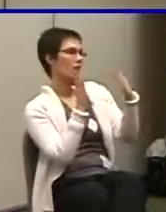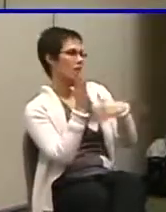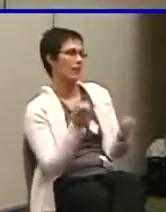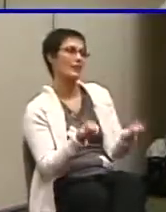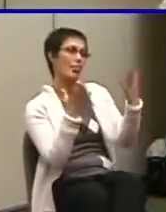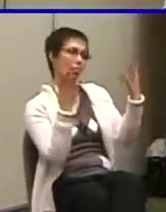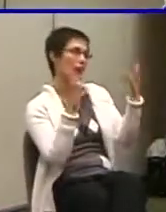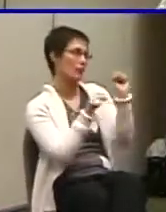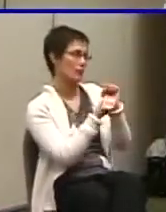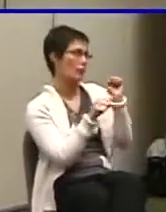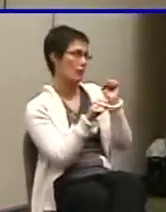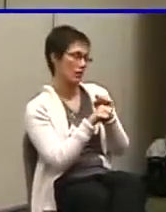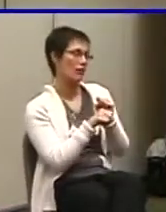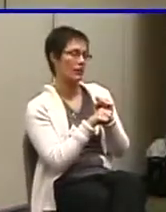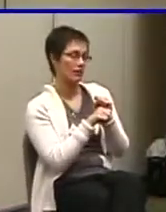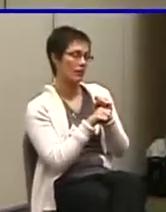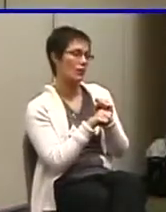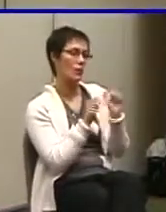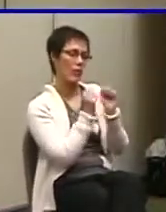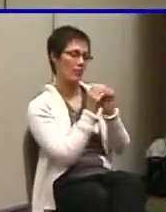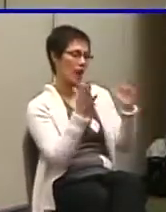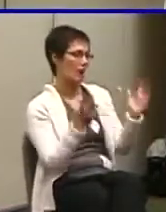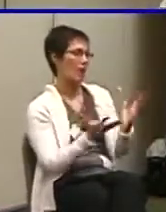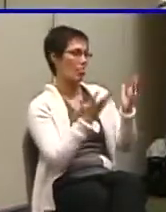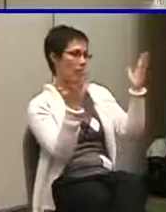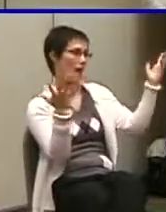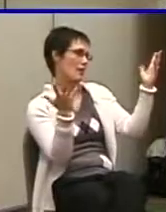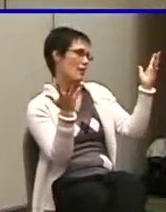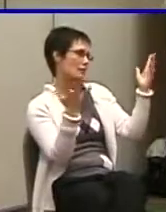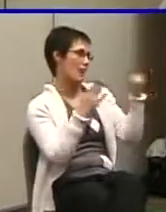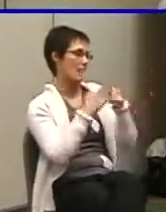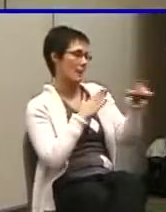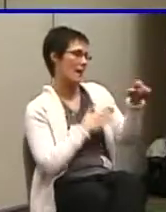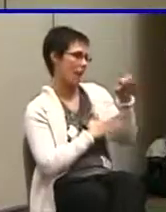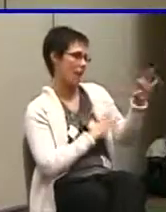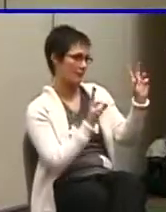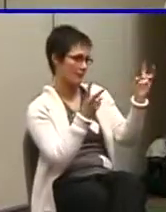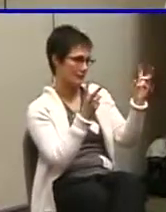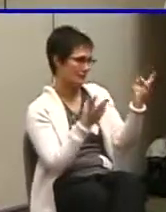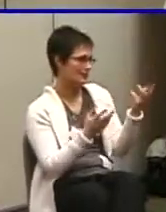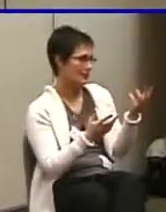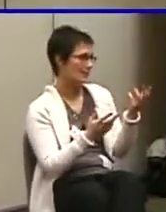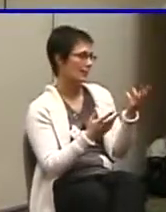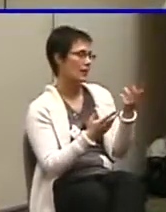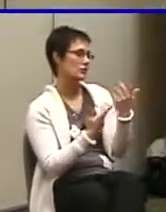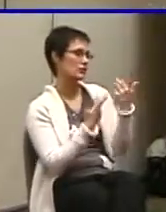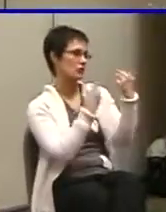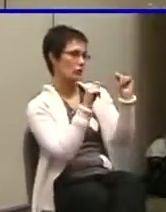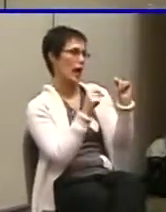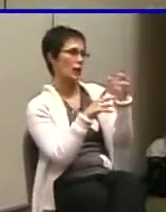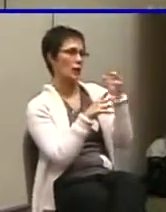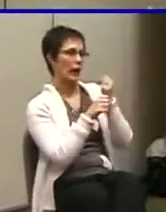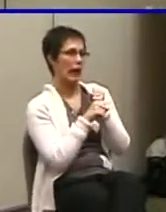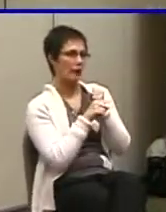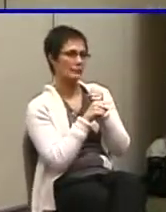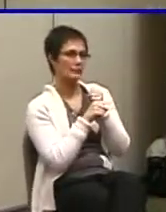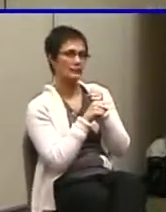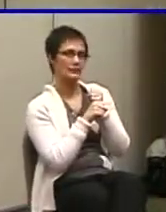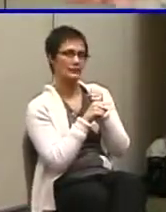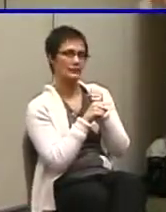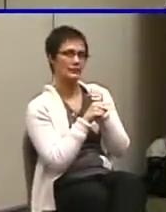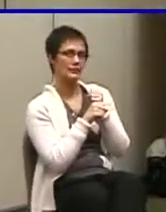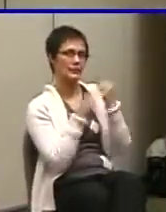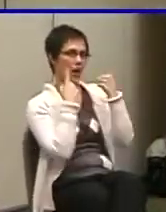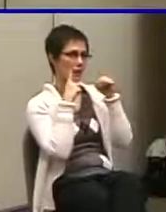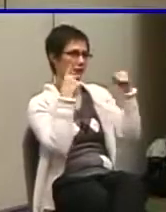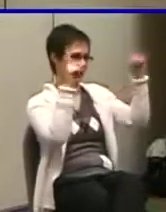work for not a lot of payoff. Let's get that energy out. Let's not do this stuff that doesn't work anymore, and